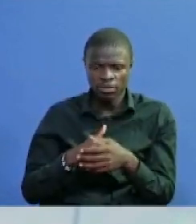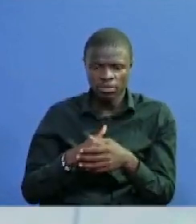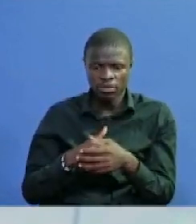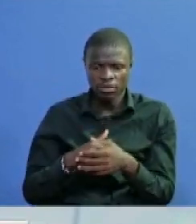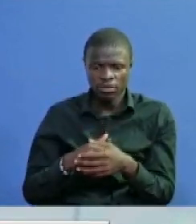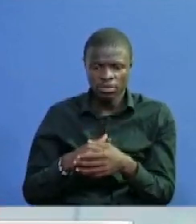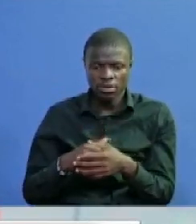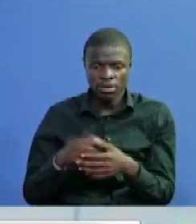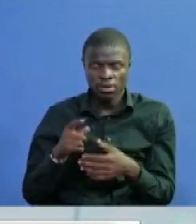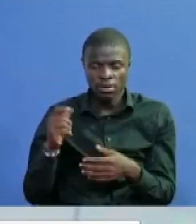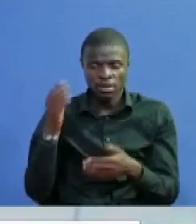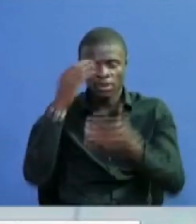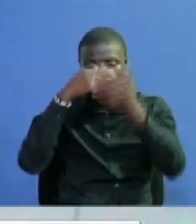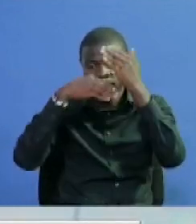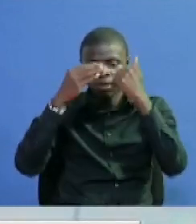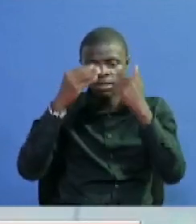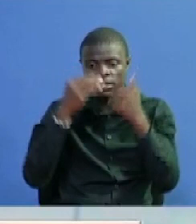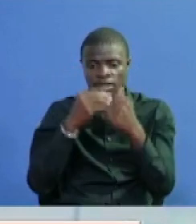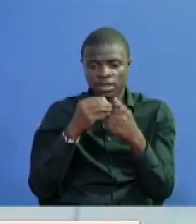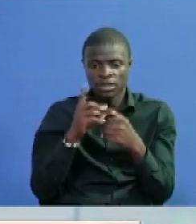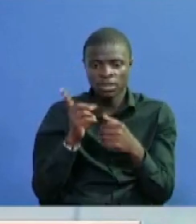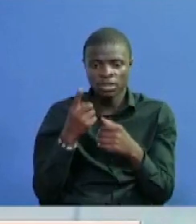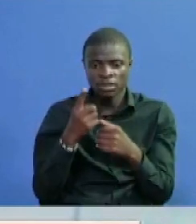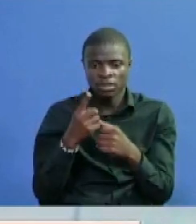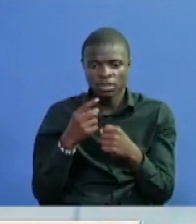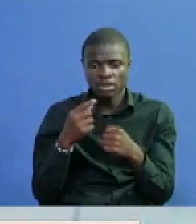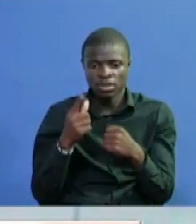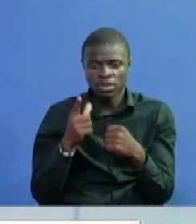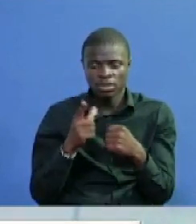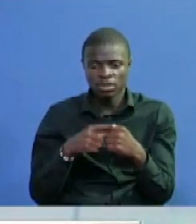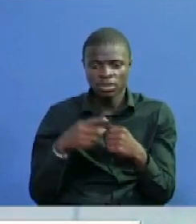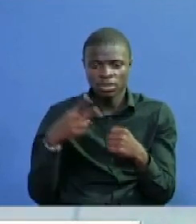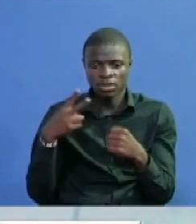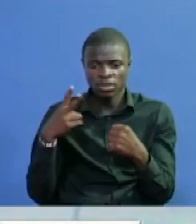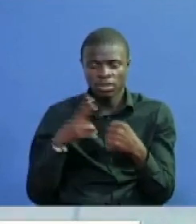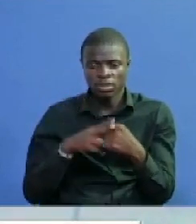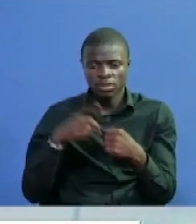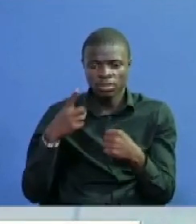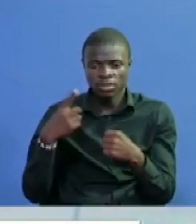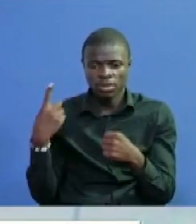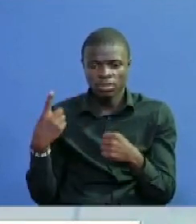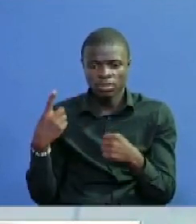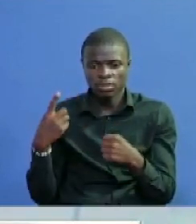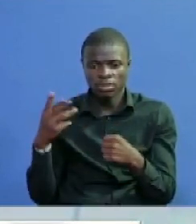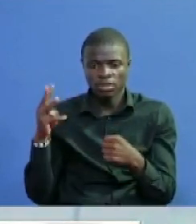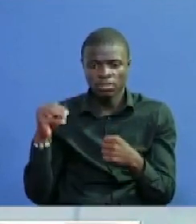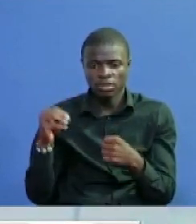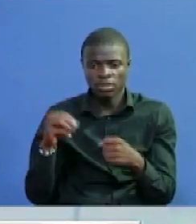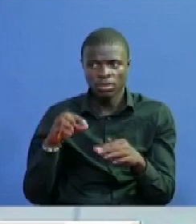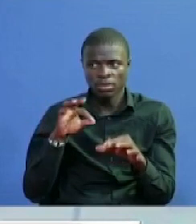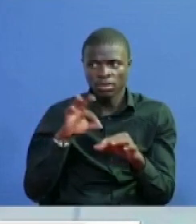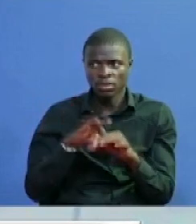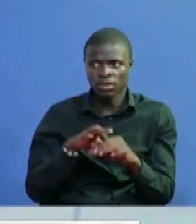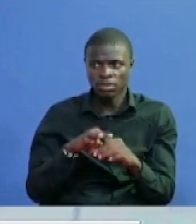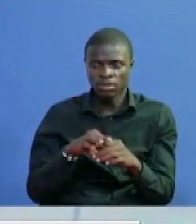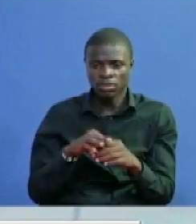respect to His Excellency, only got 7.1 million votes. RAILA, if we go by